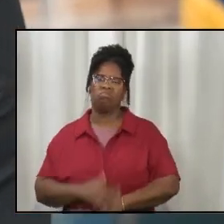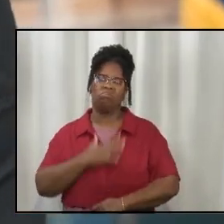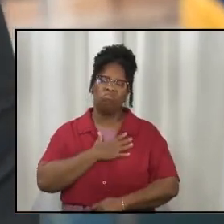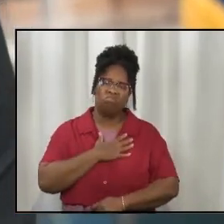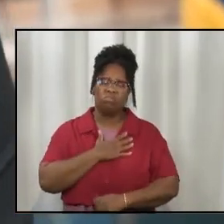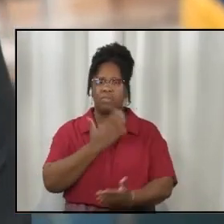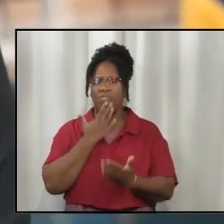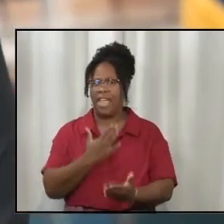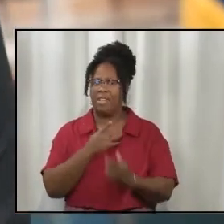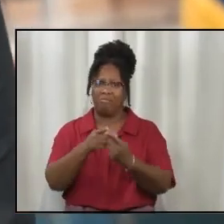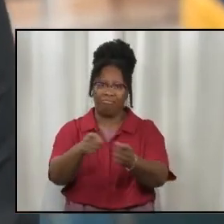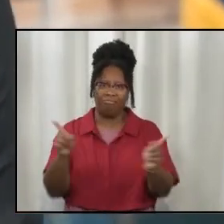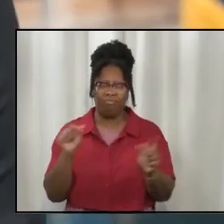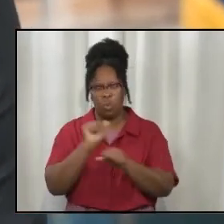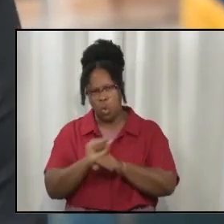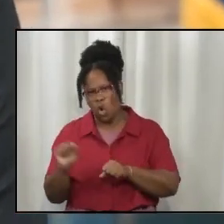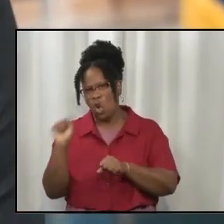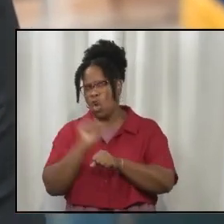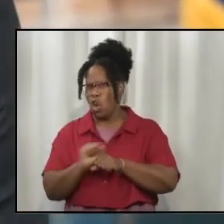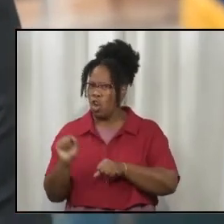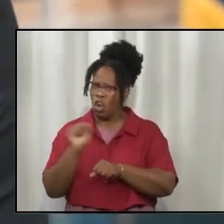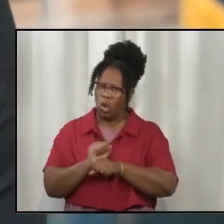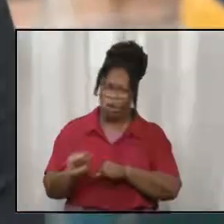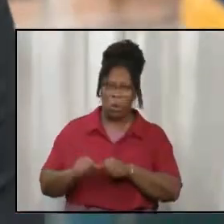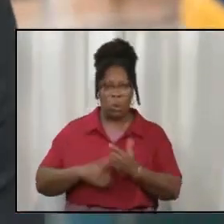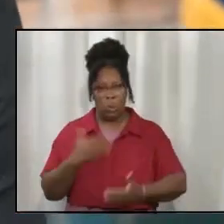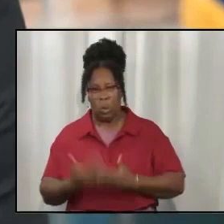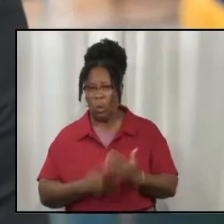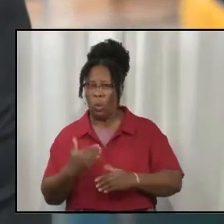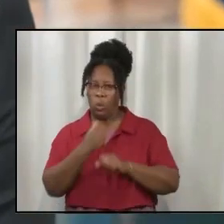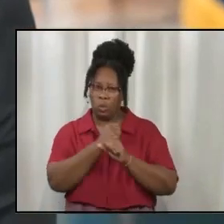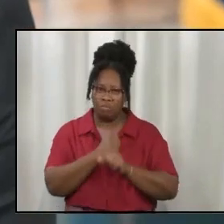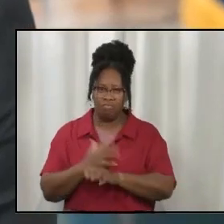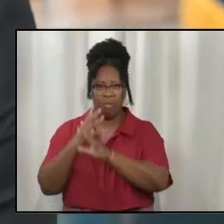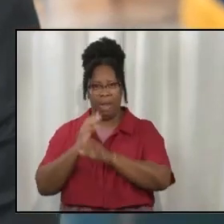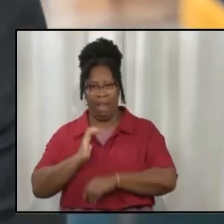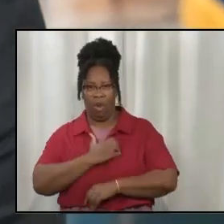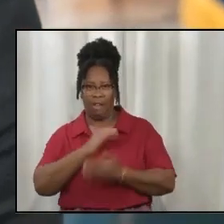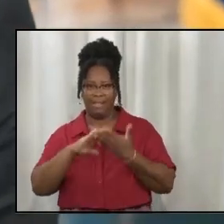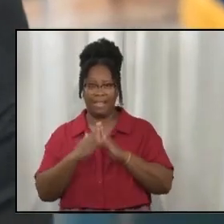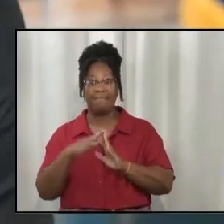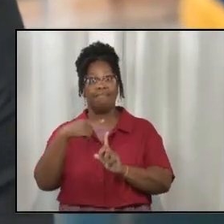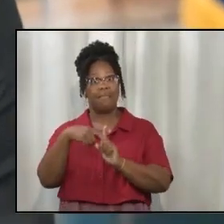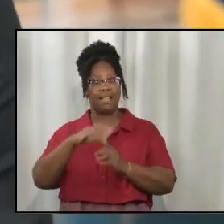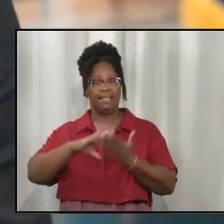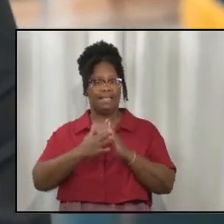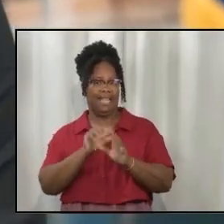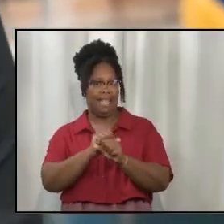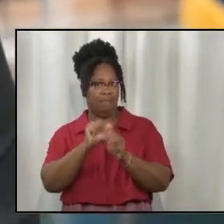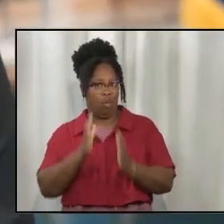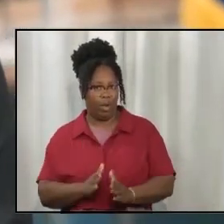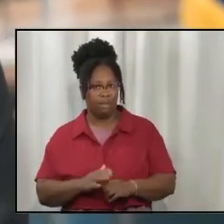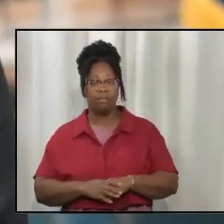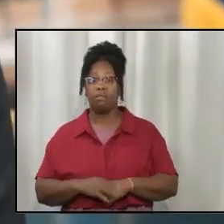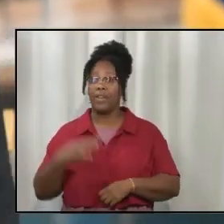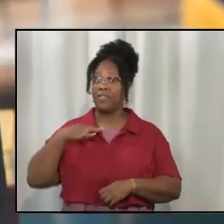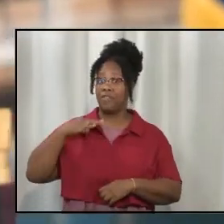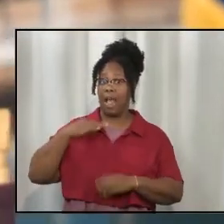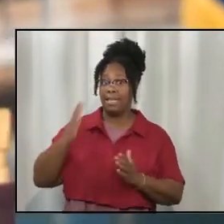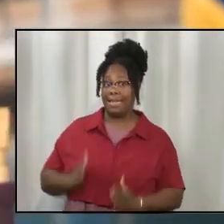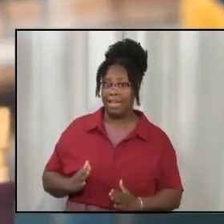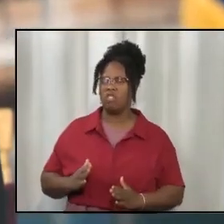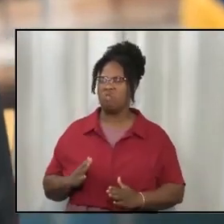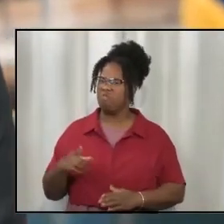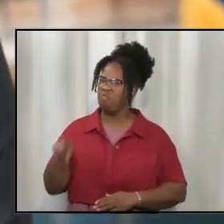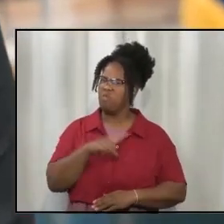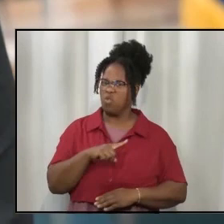worked tirelessly to prepare our city, as well as all of our amazing city employees and our volunteers who worked to keep our